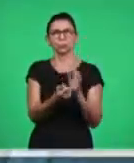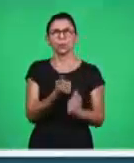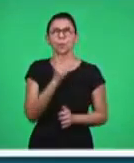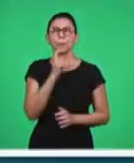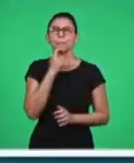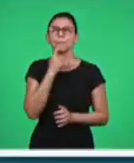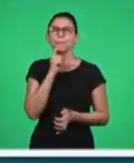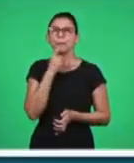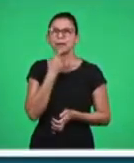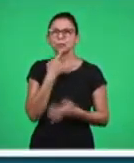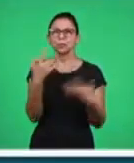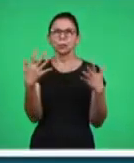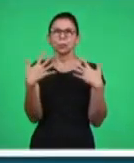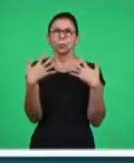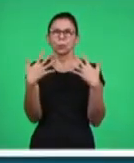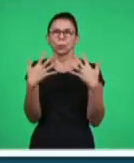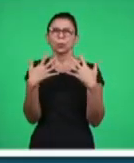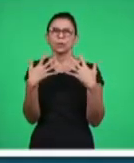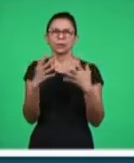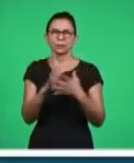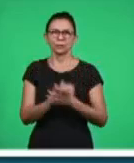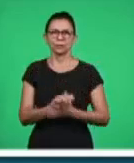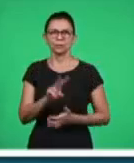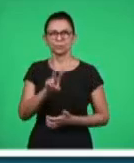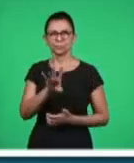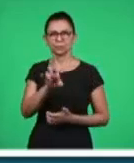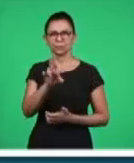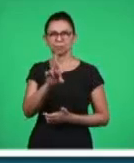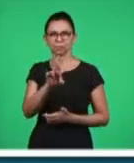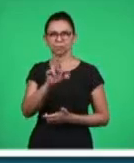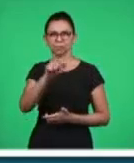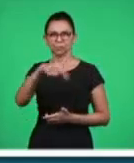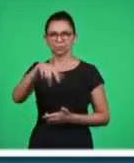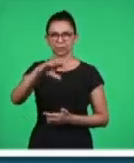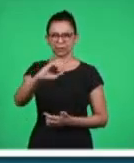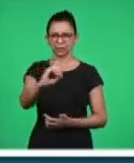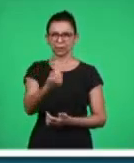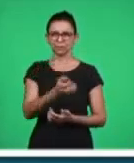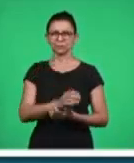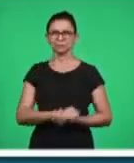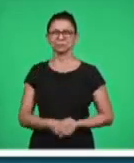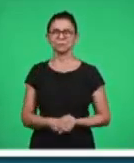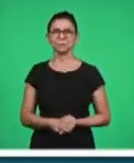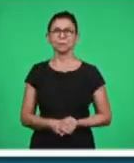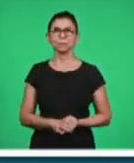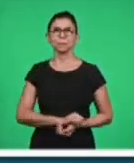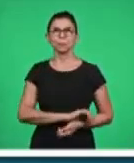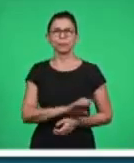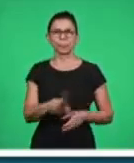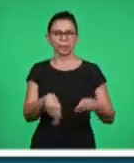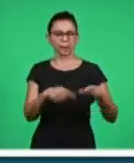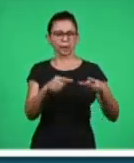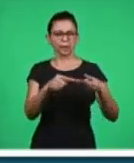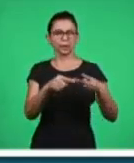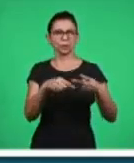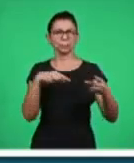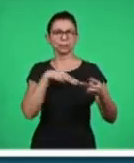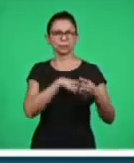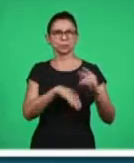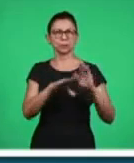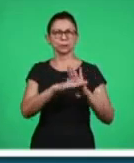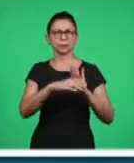Very well. For Israel is second objective in Matthew 24. Matthew 24,